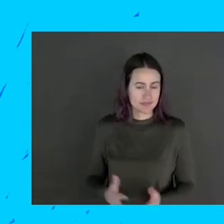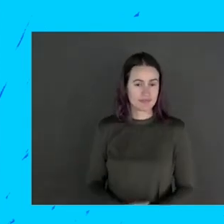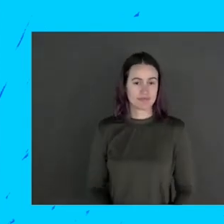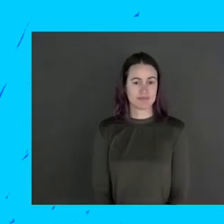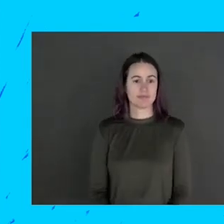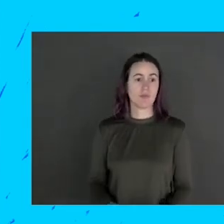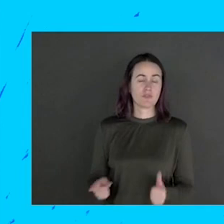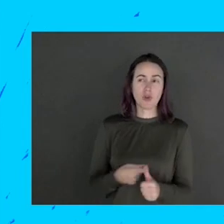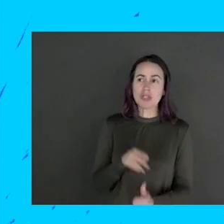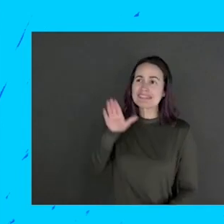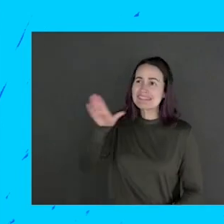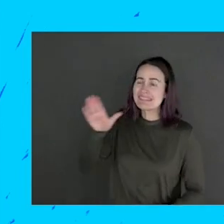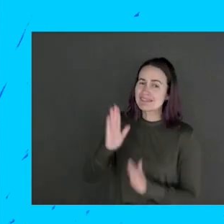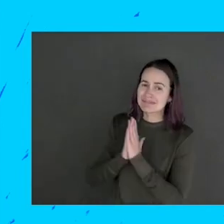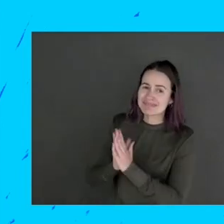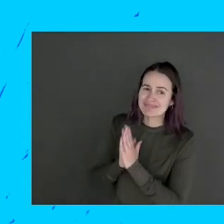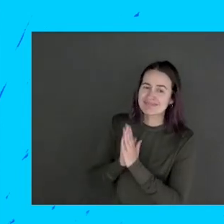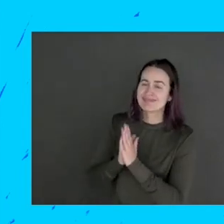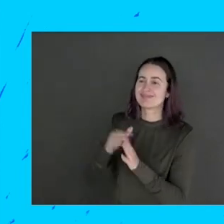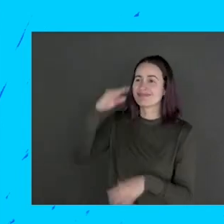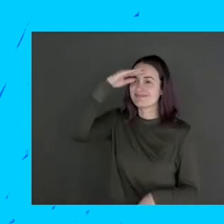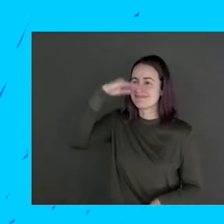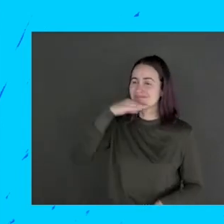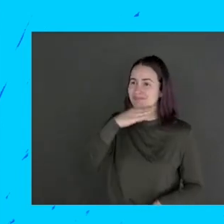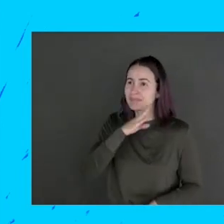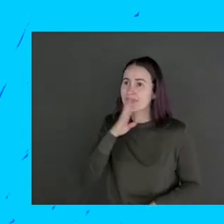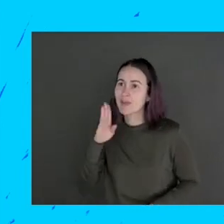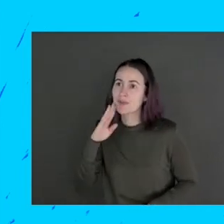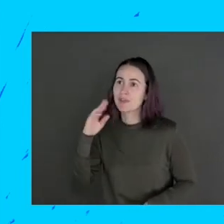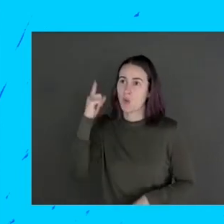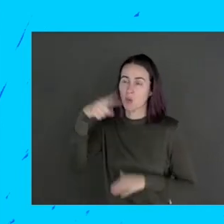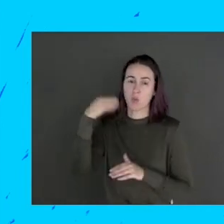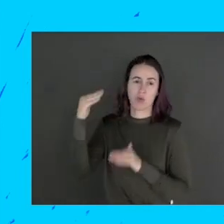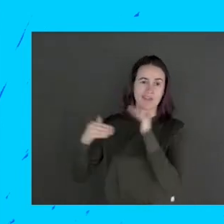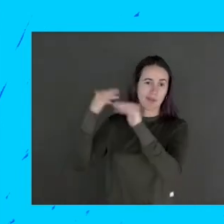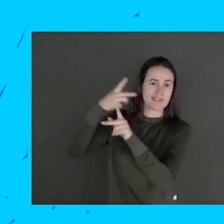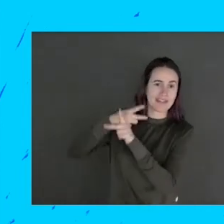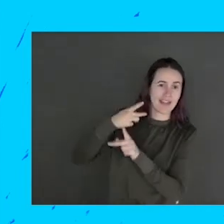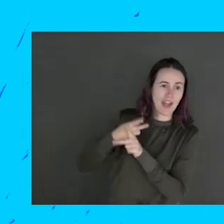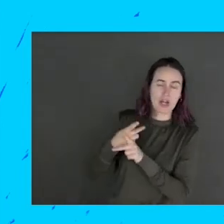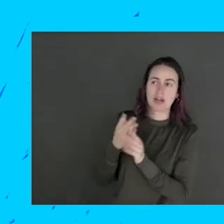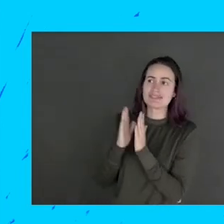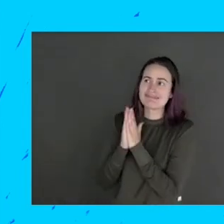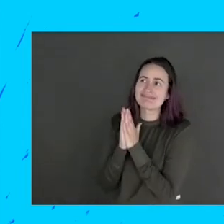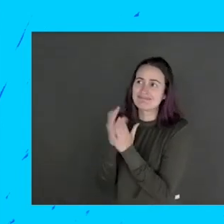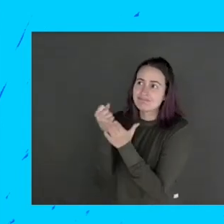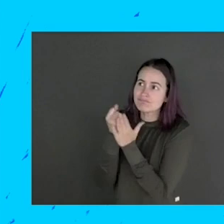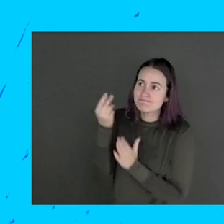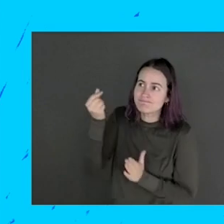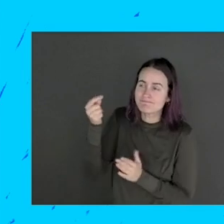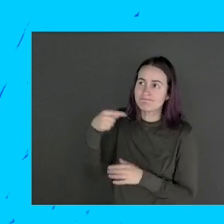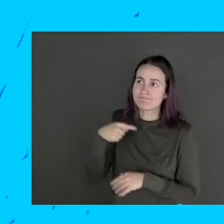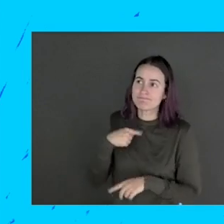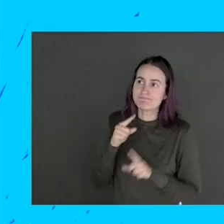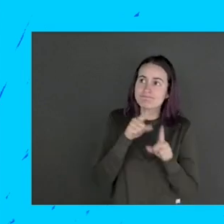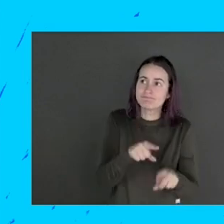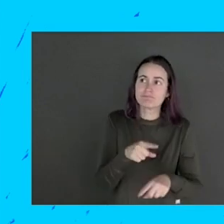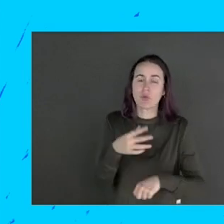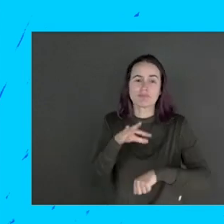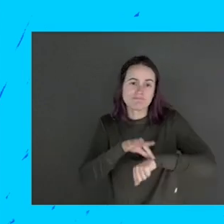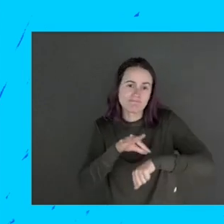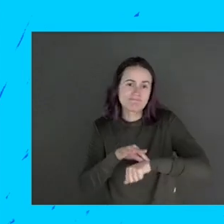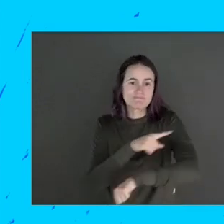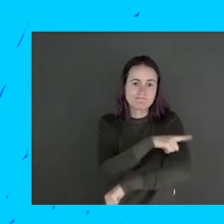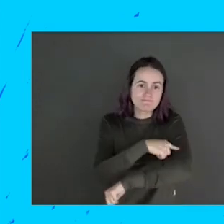a parent or a guardian again to be able to do that. So our systems should